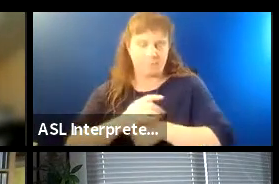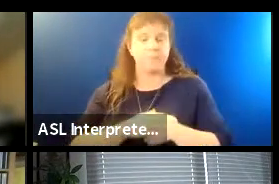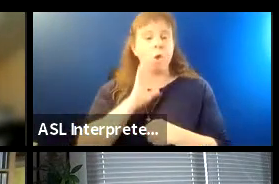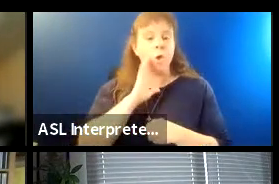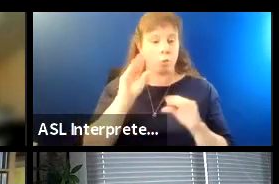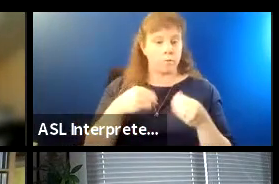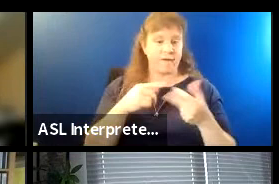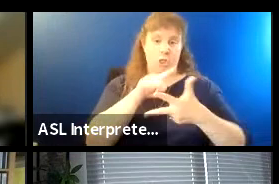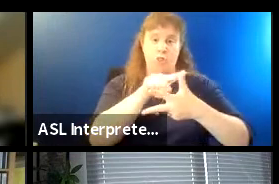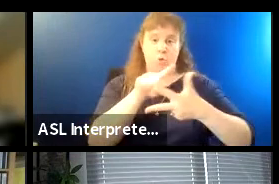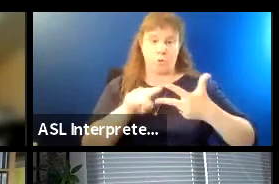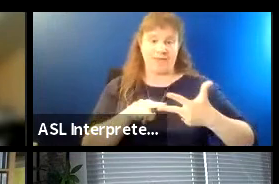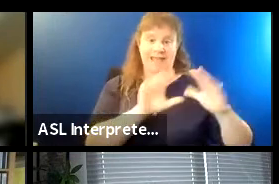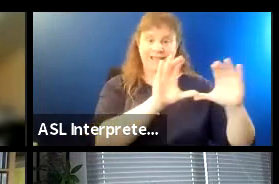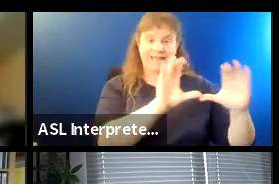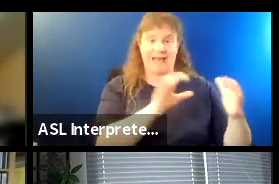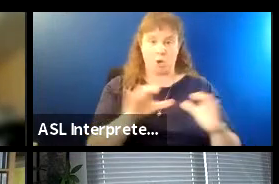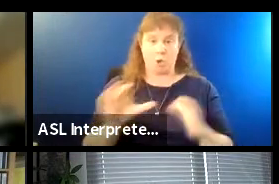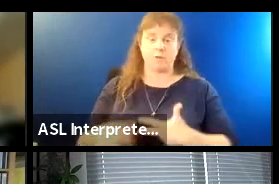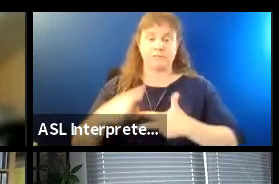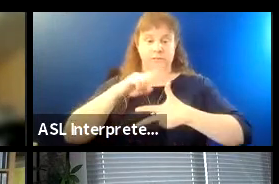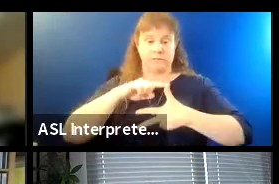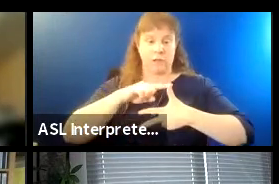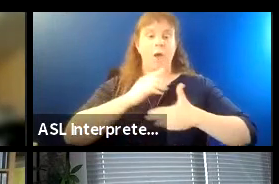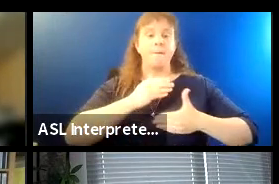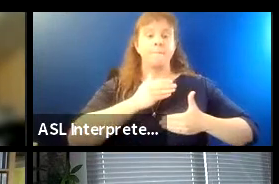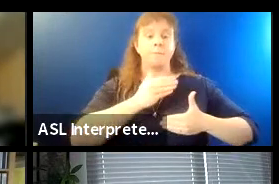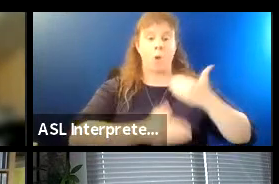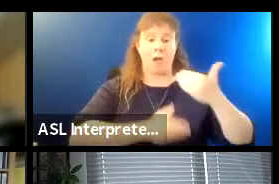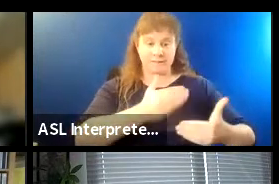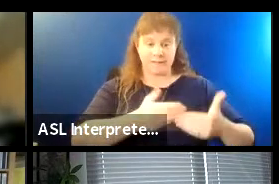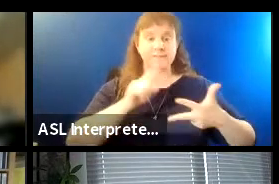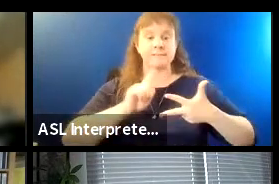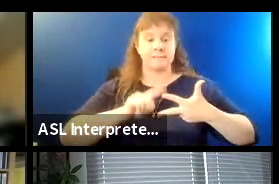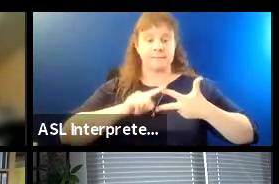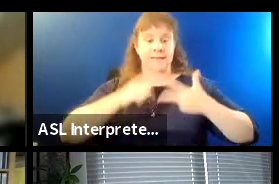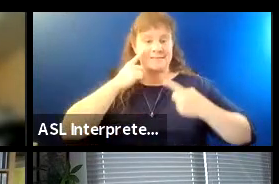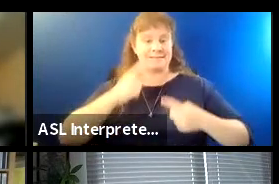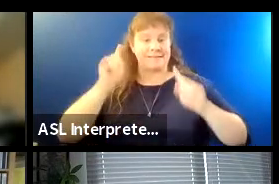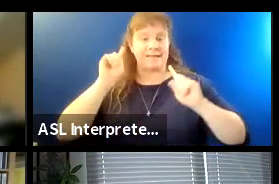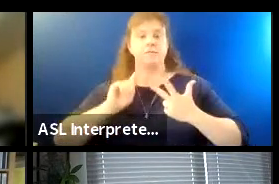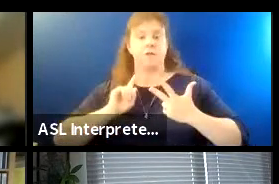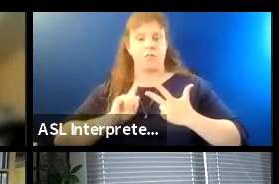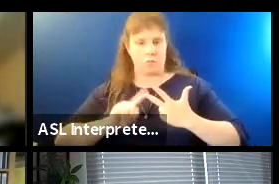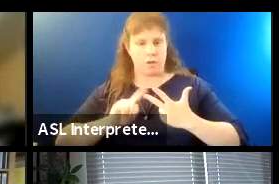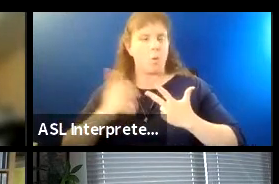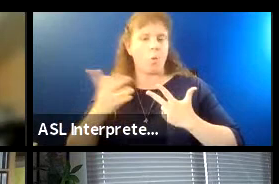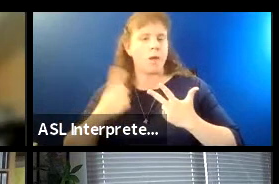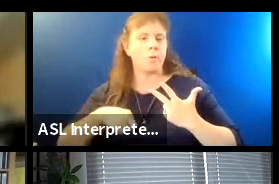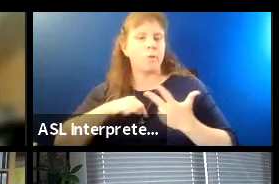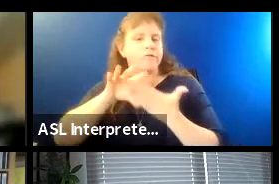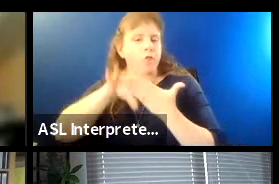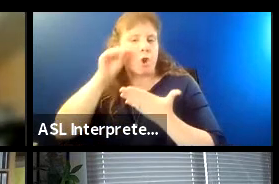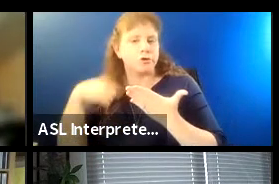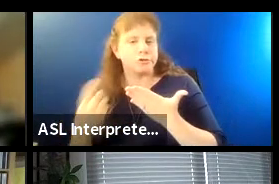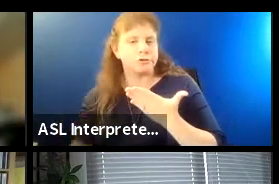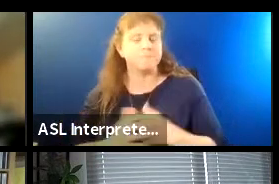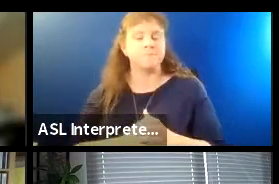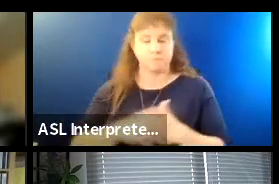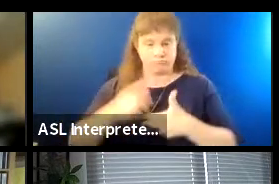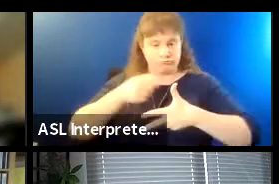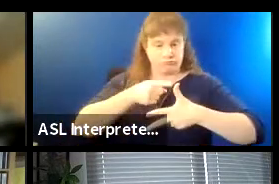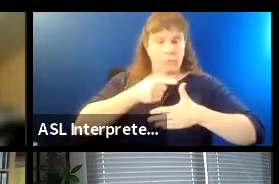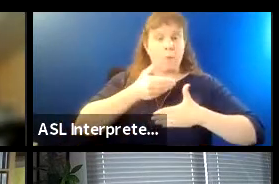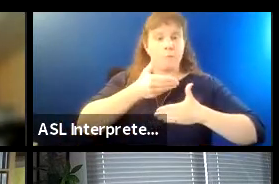3 quick categories, including 1, the process, 2, successes, and 3, lessons learned. First, the